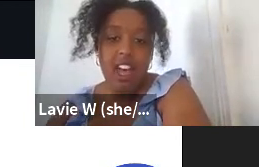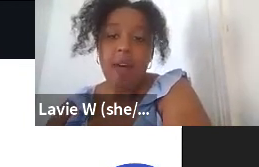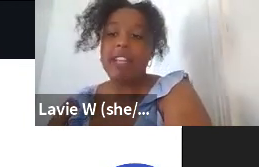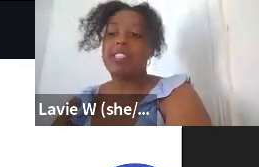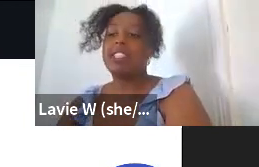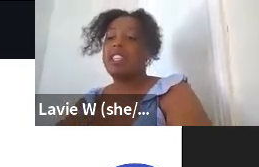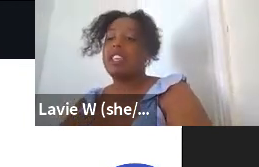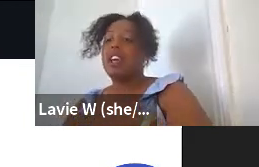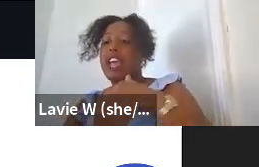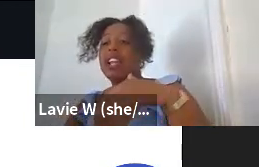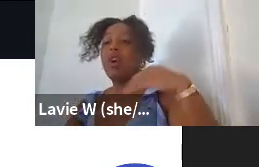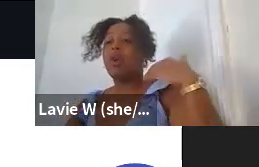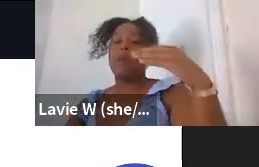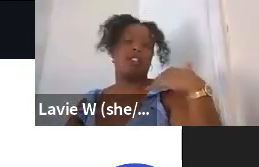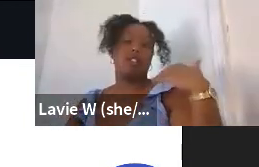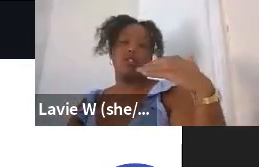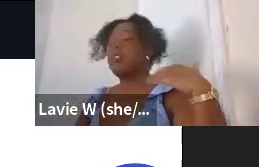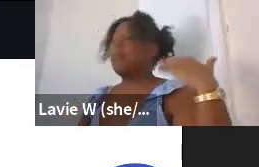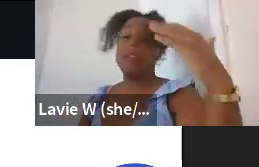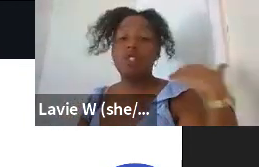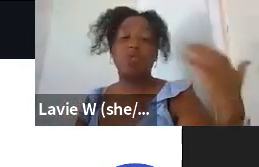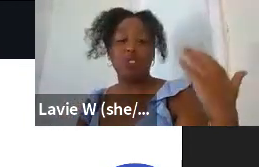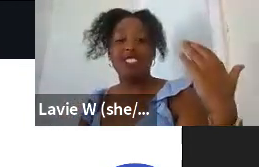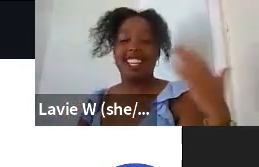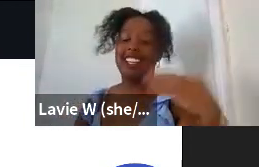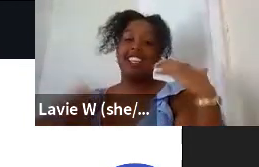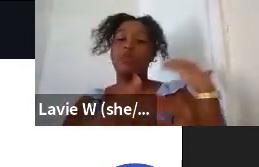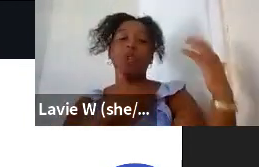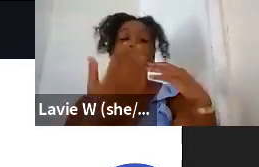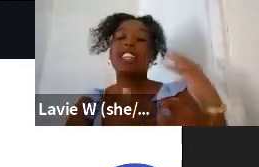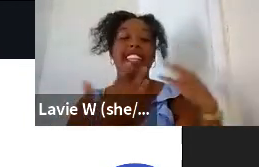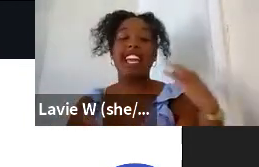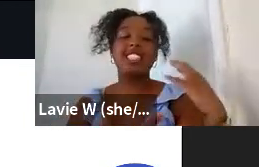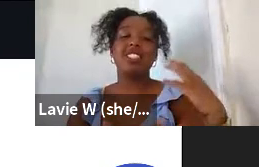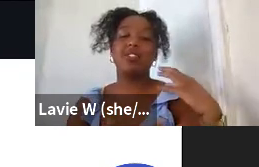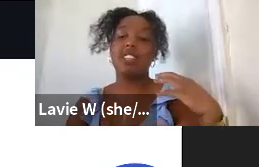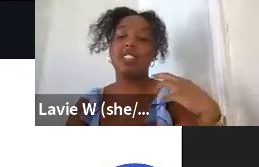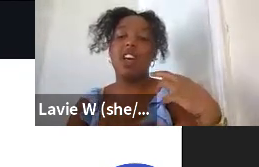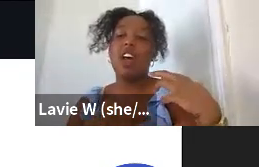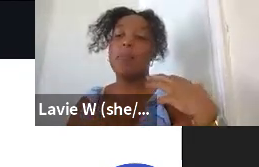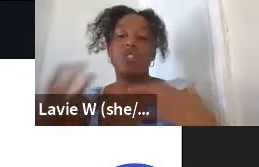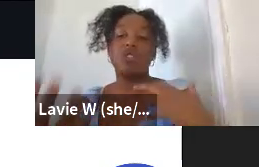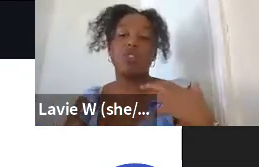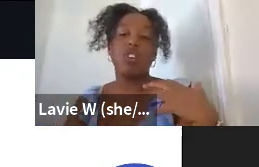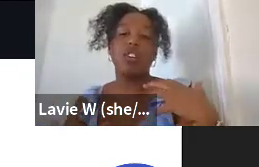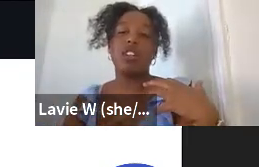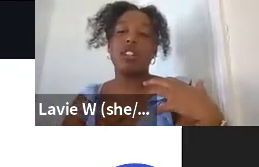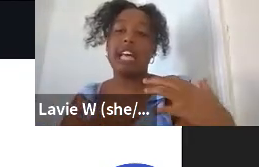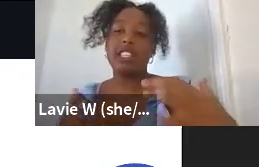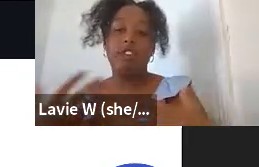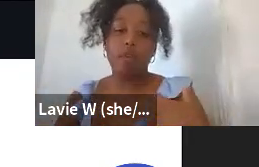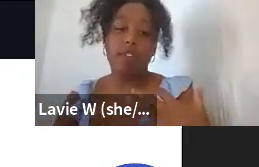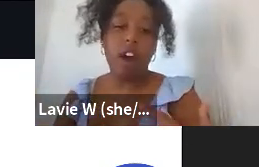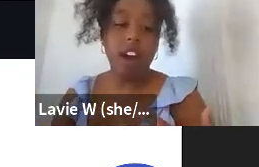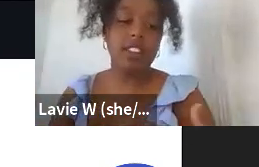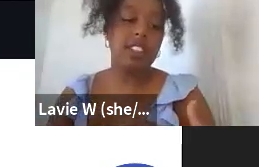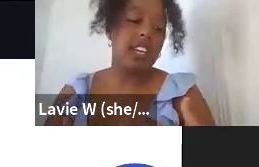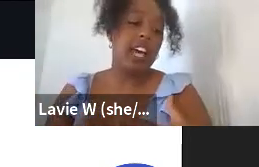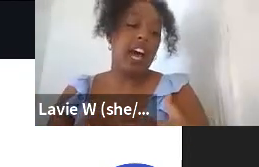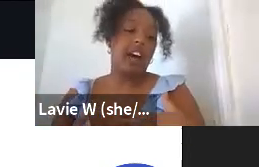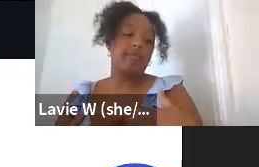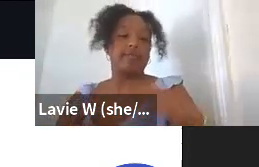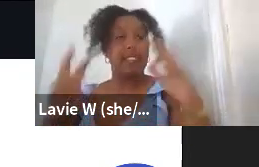advances. And seeing, again, going back to the minstrels, like if we look at the legacies of this, minstrel as a form of